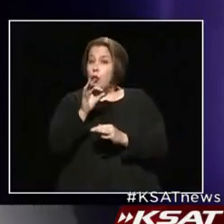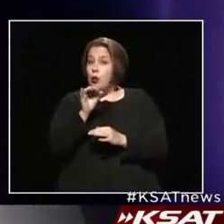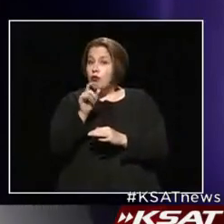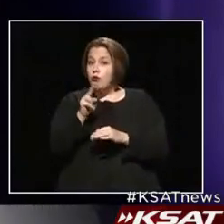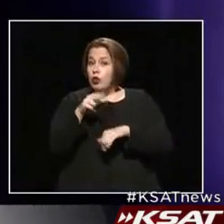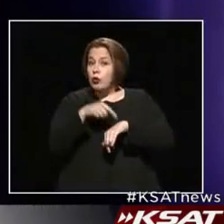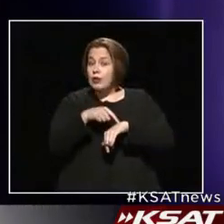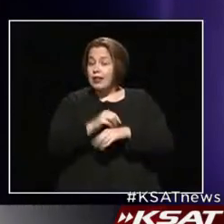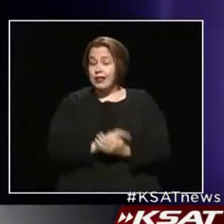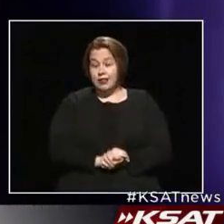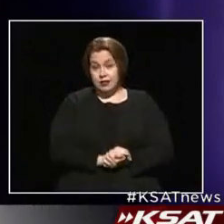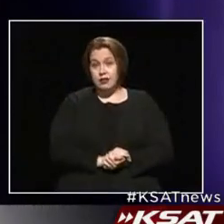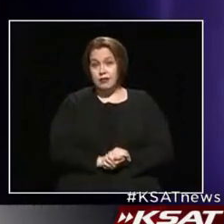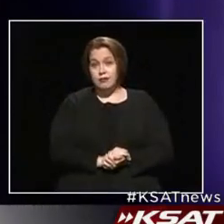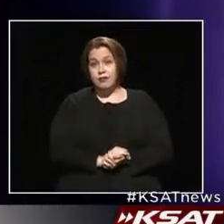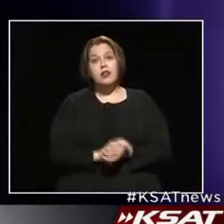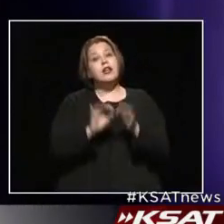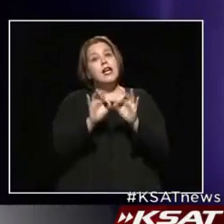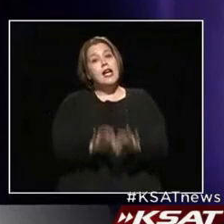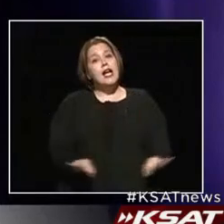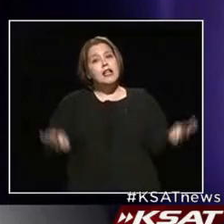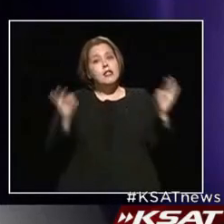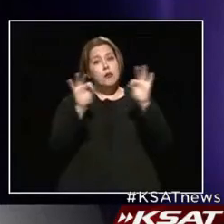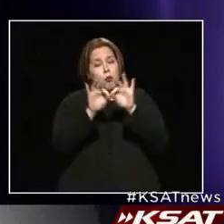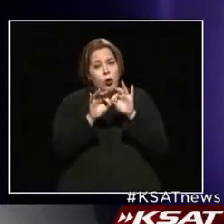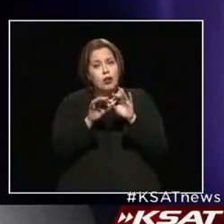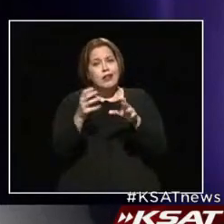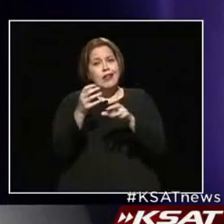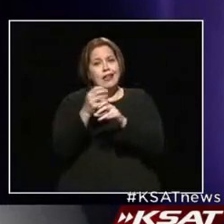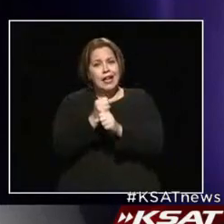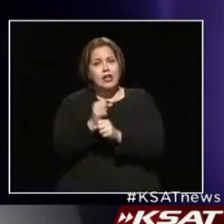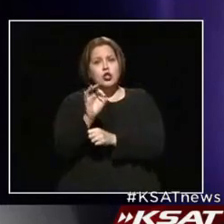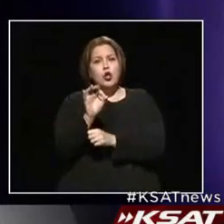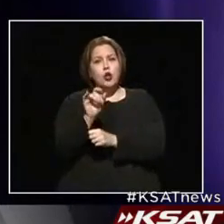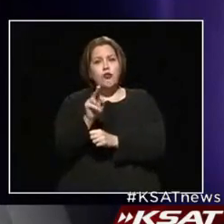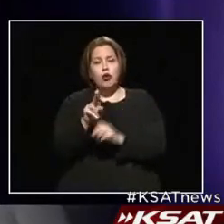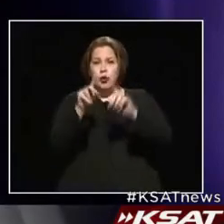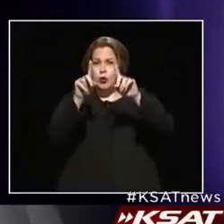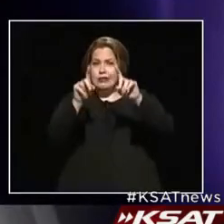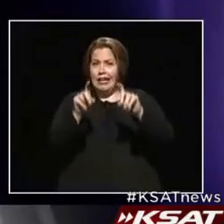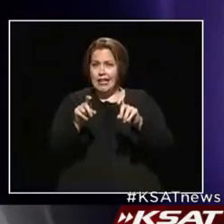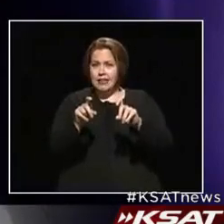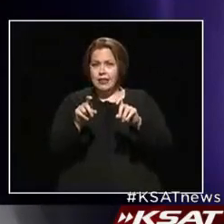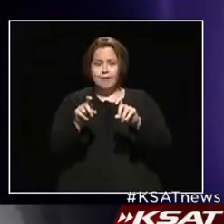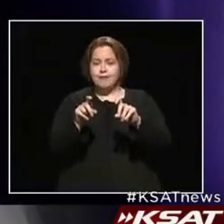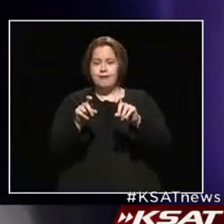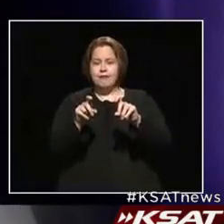up. It's important that you get your flu